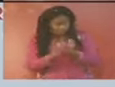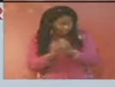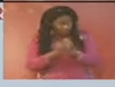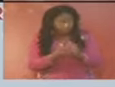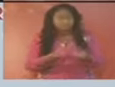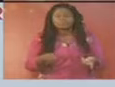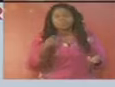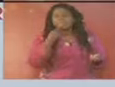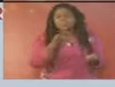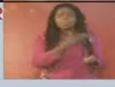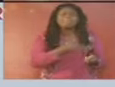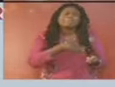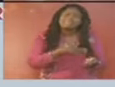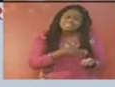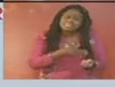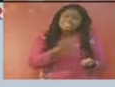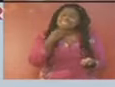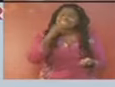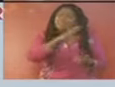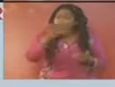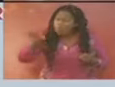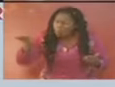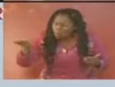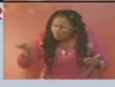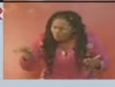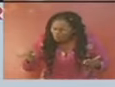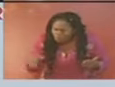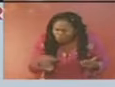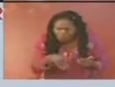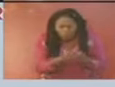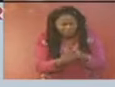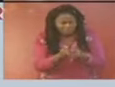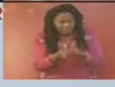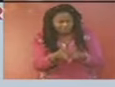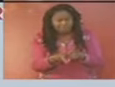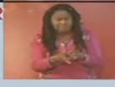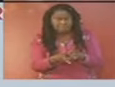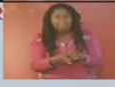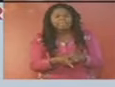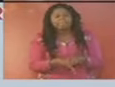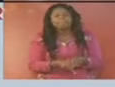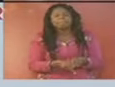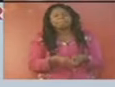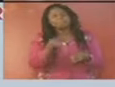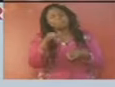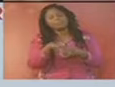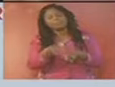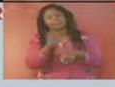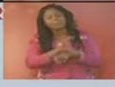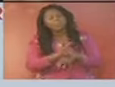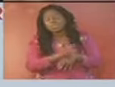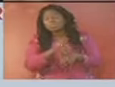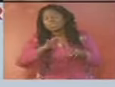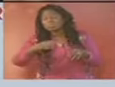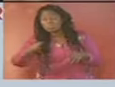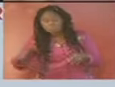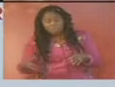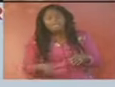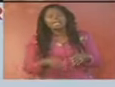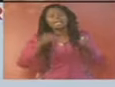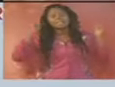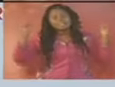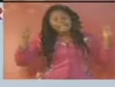mosques to temples to celebrate Christmas safely, but in a holy